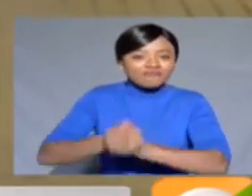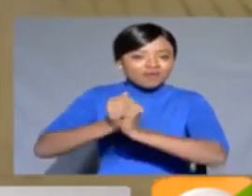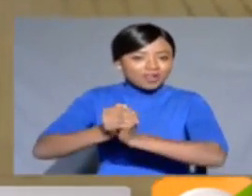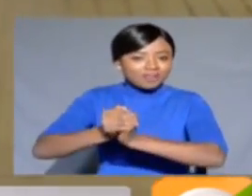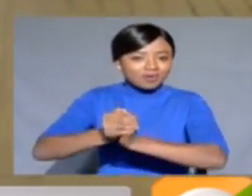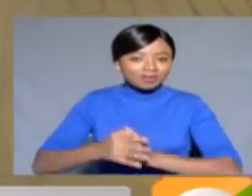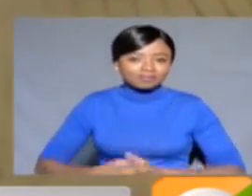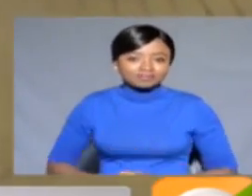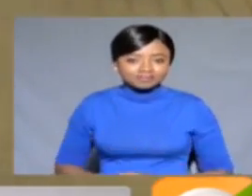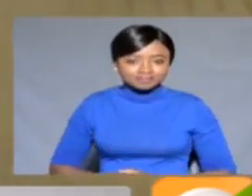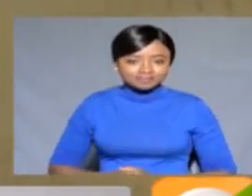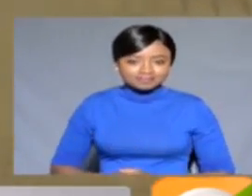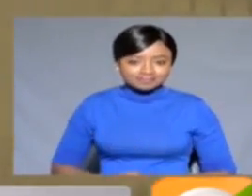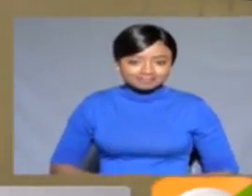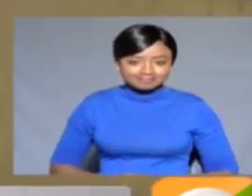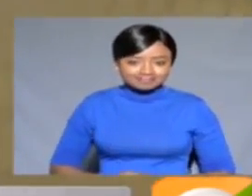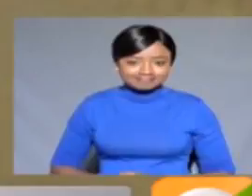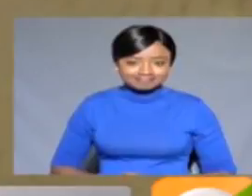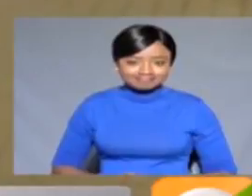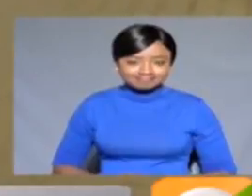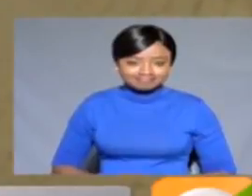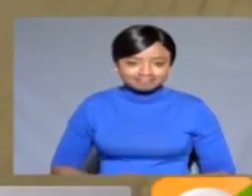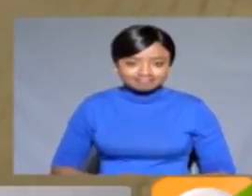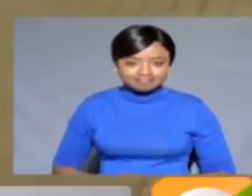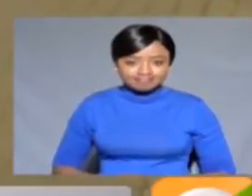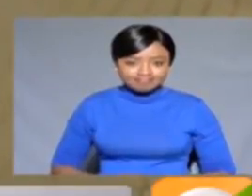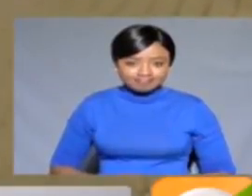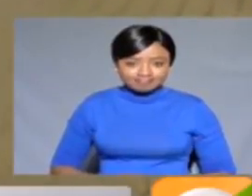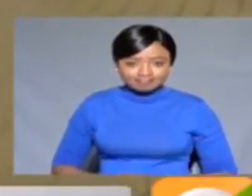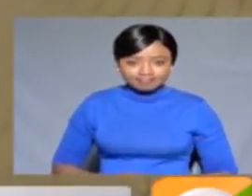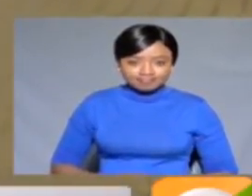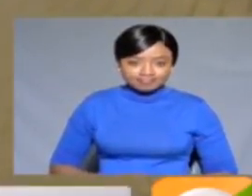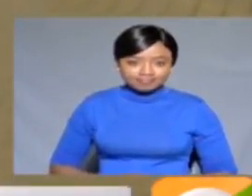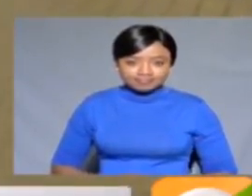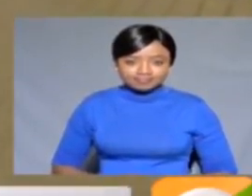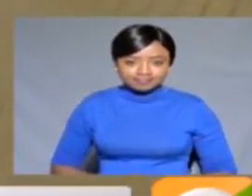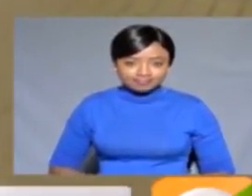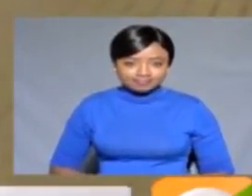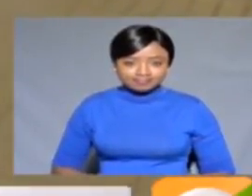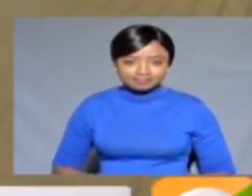Yeah. Yeah.